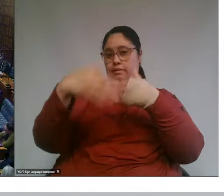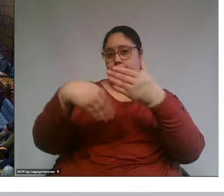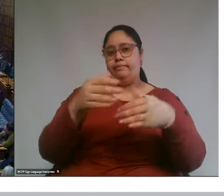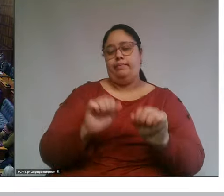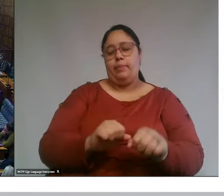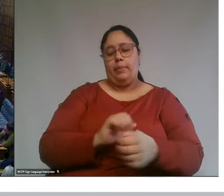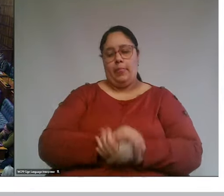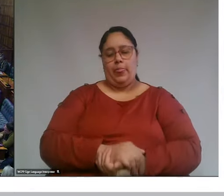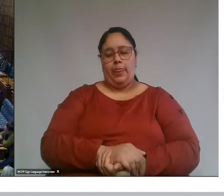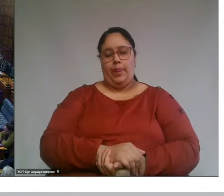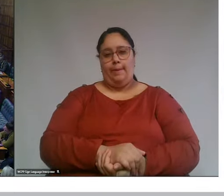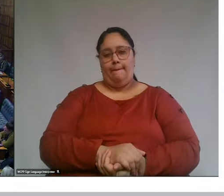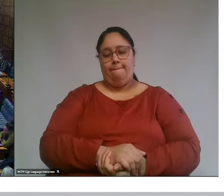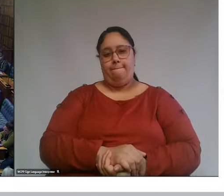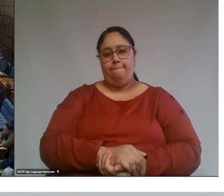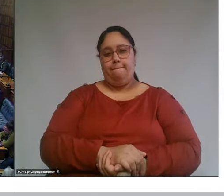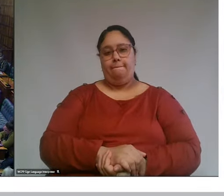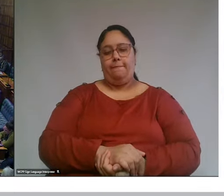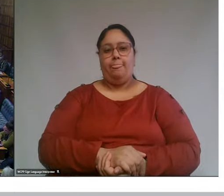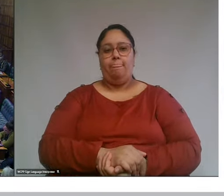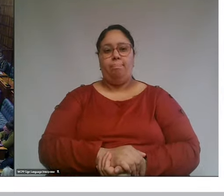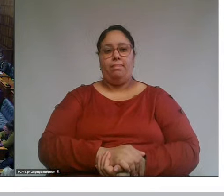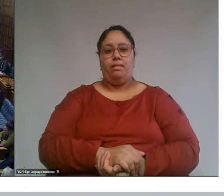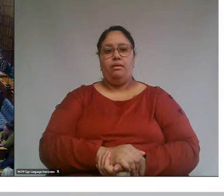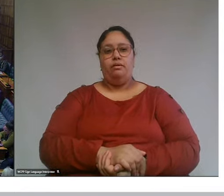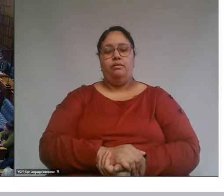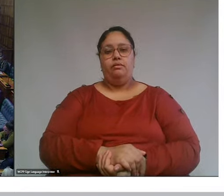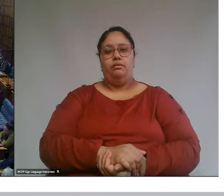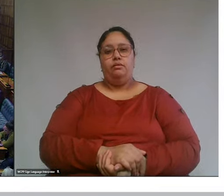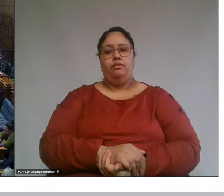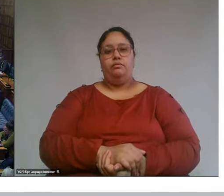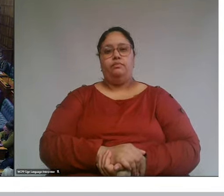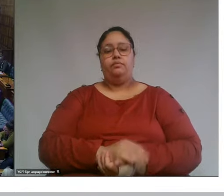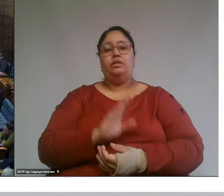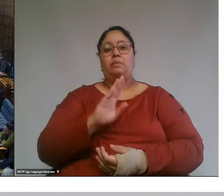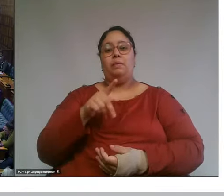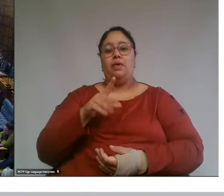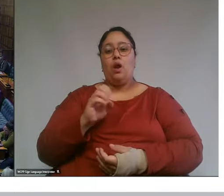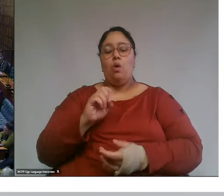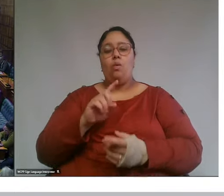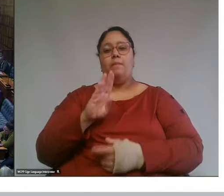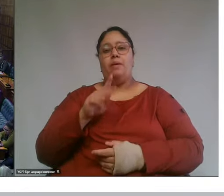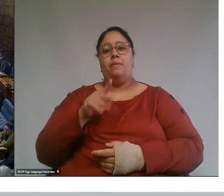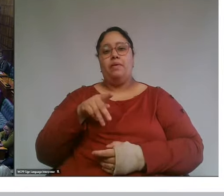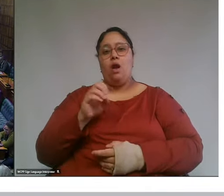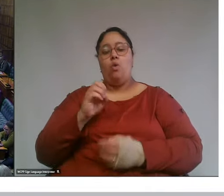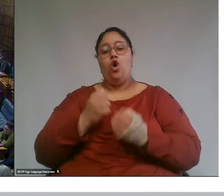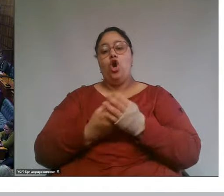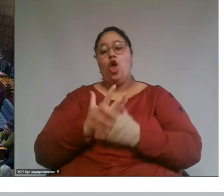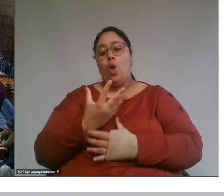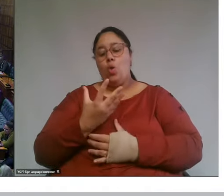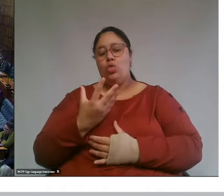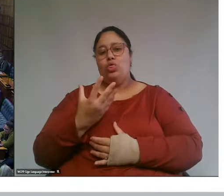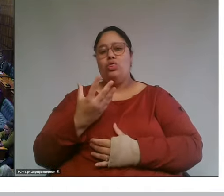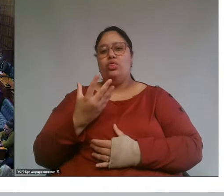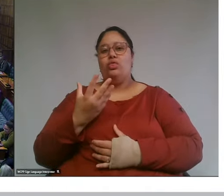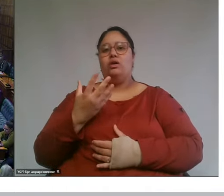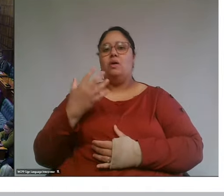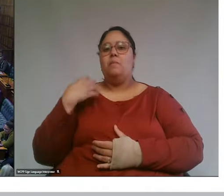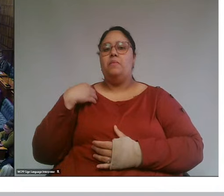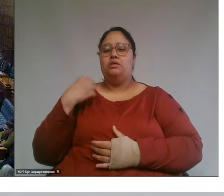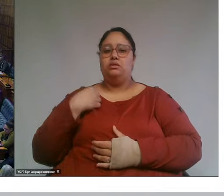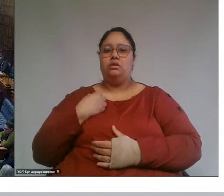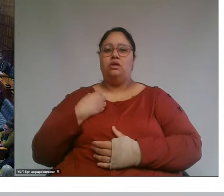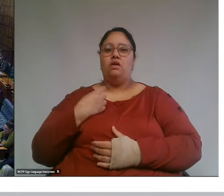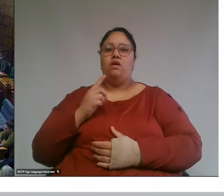running then with respect to um the BP and boo growth um I think uh Minister I think